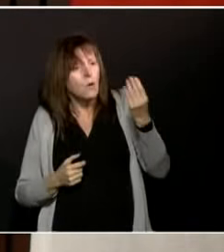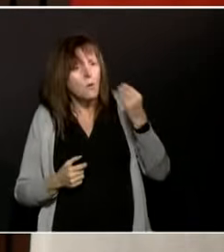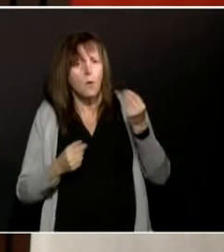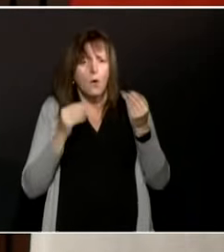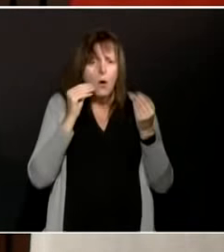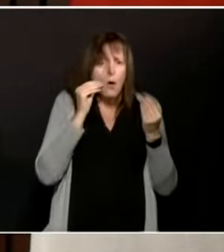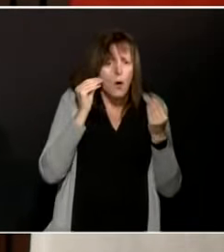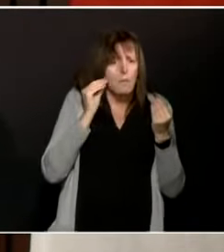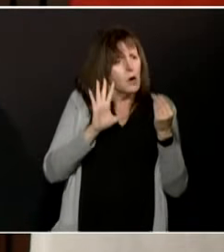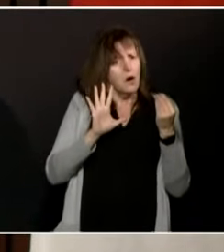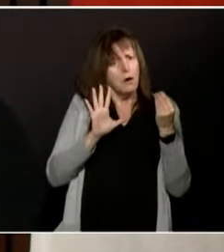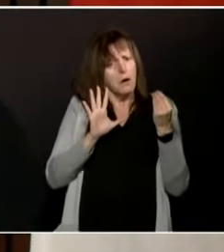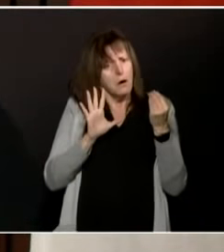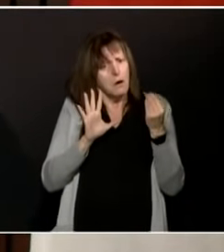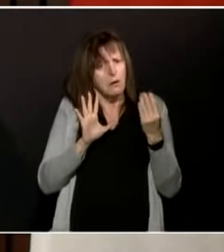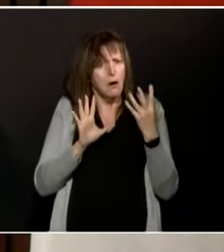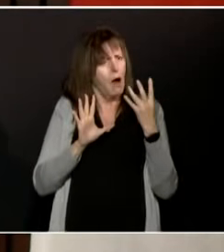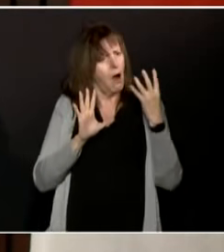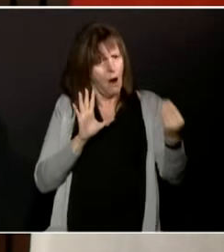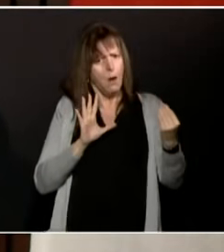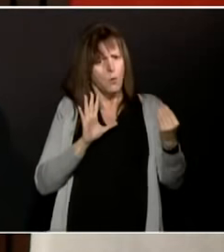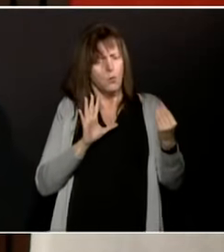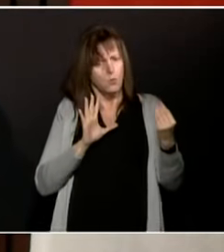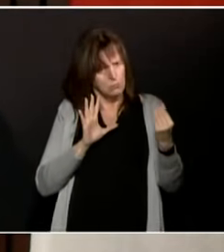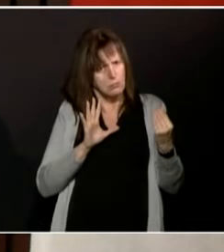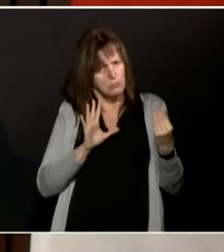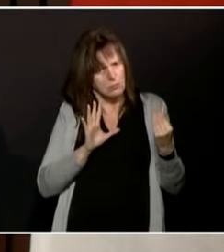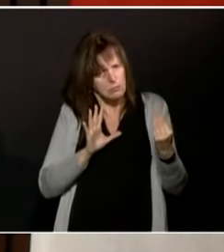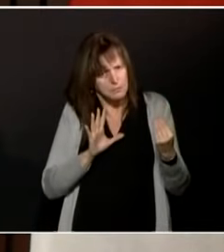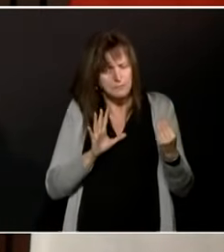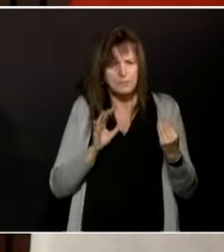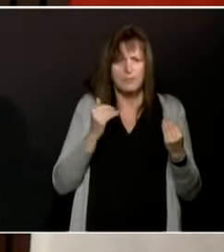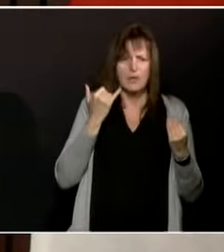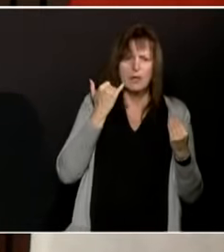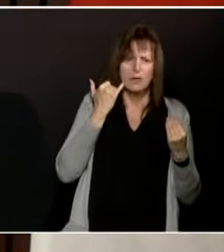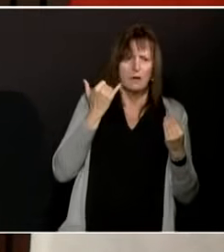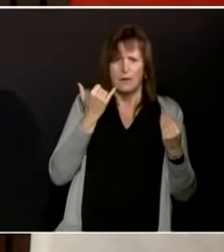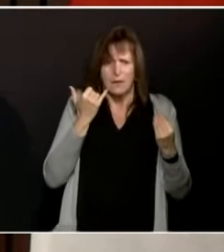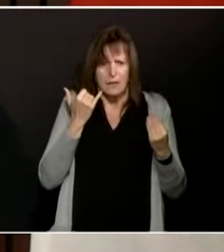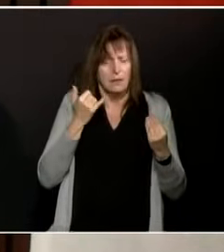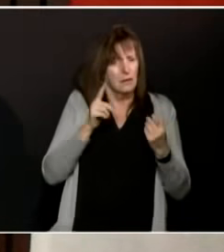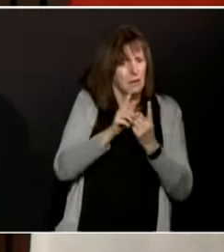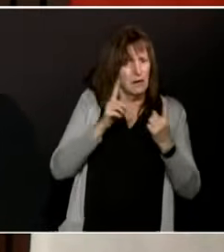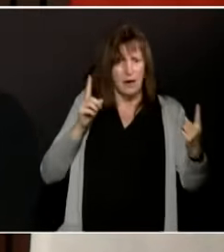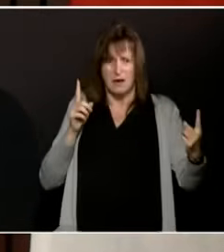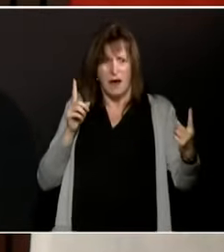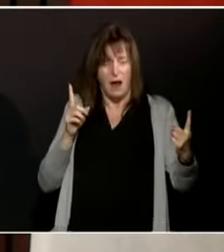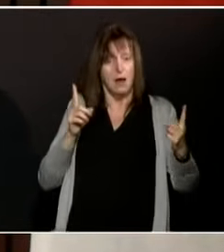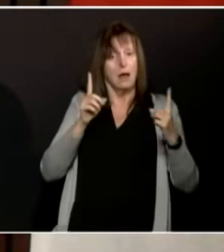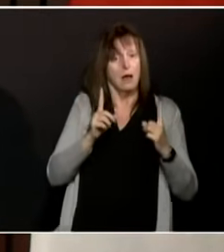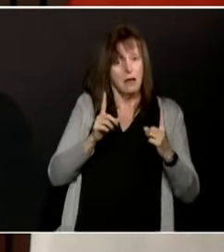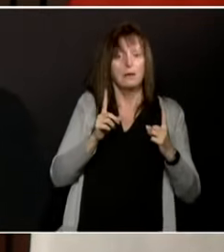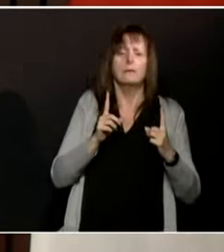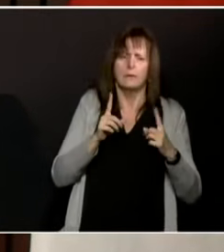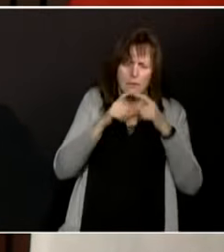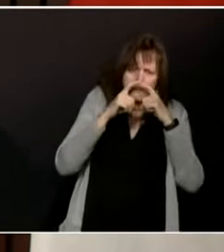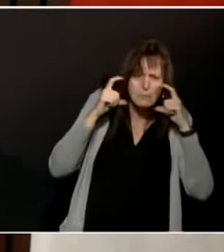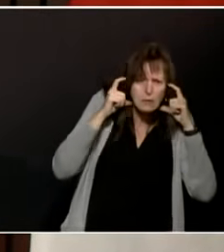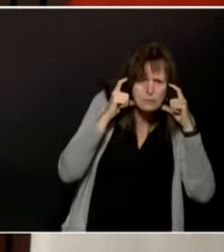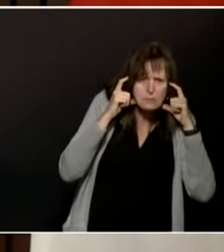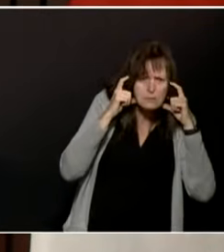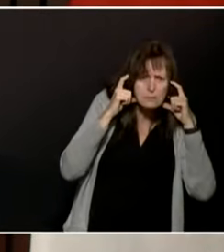outside. And again, if you can't stay 6 feet away, always wear a mask. Get a vaccine when it's your